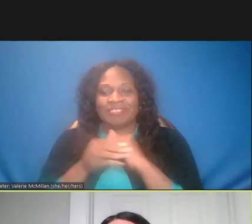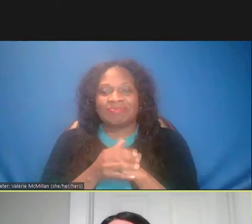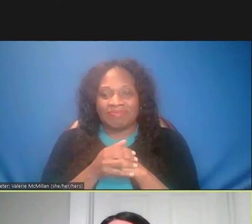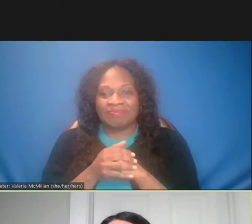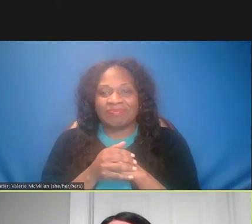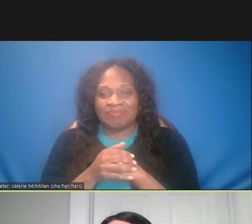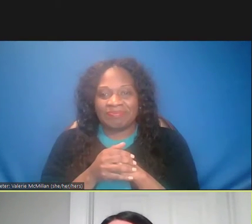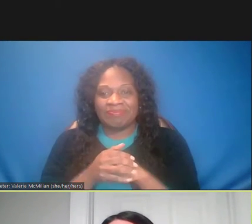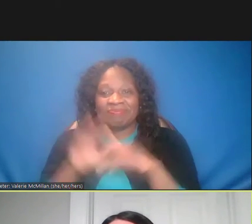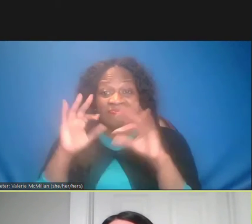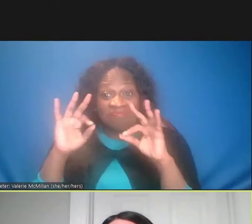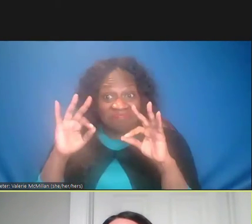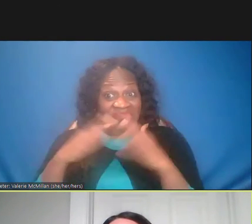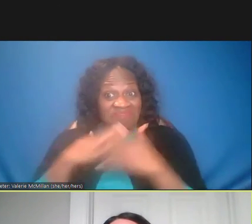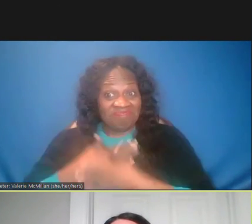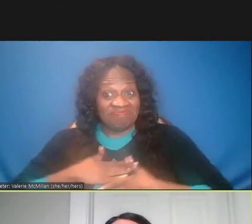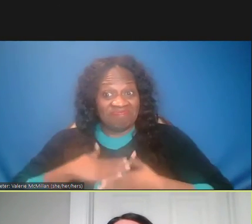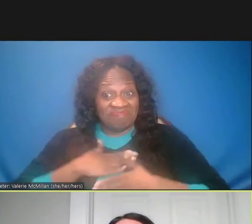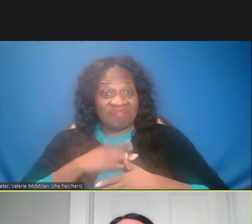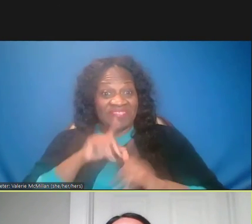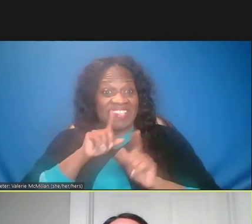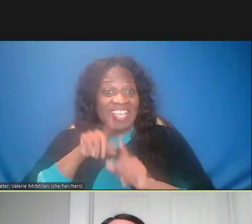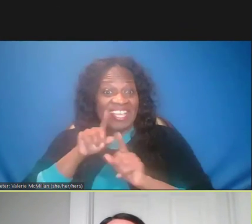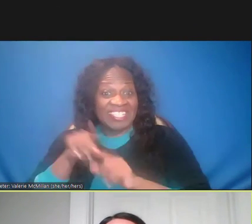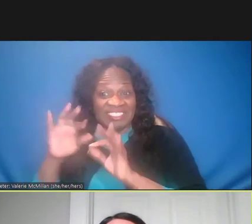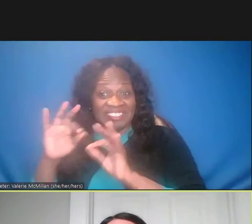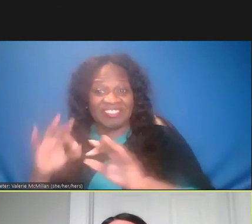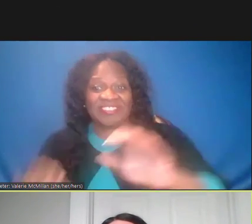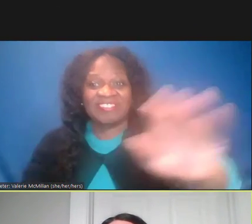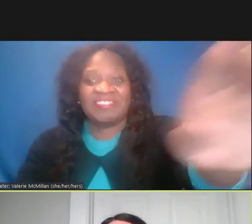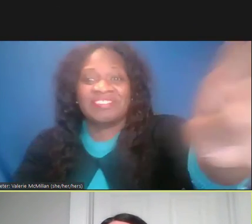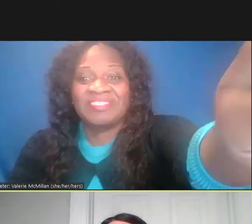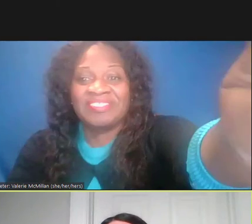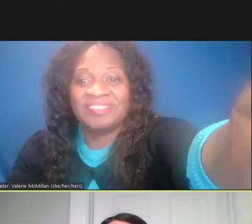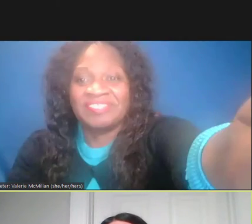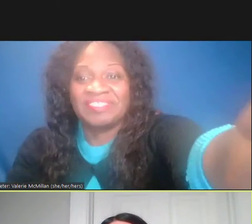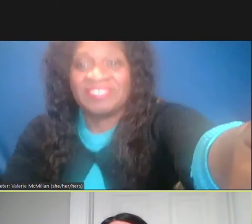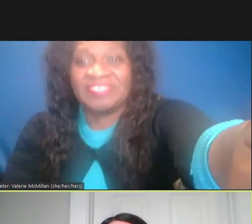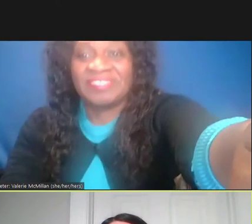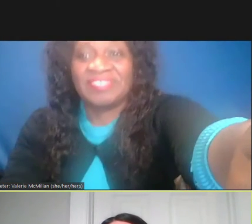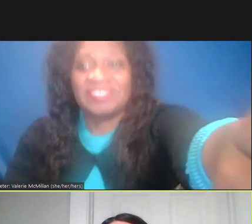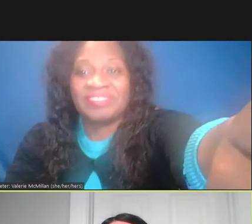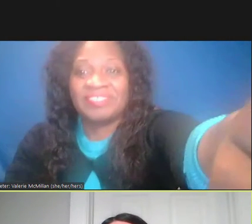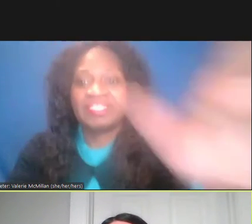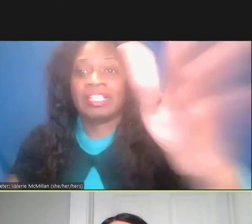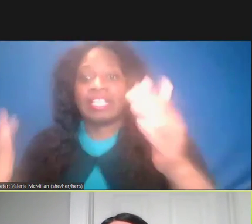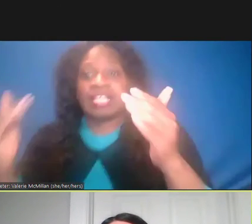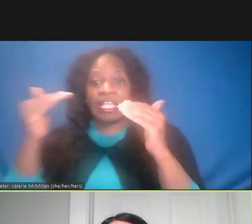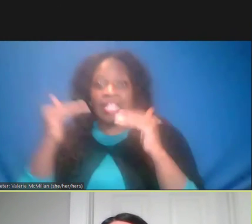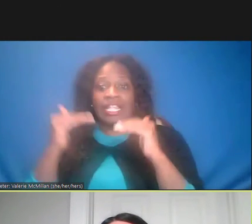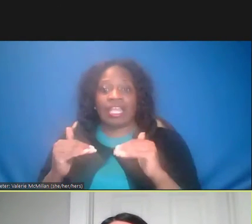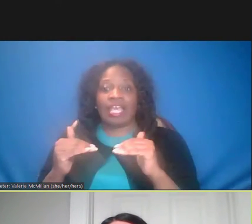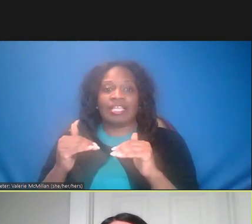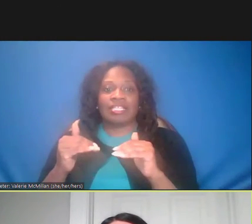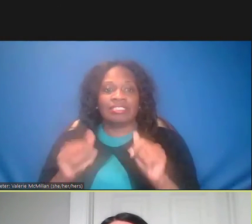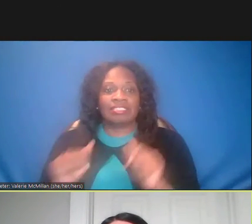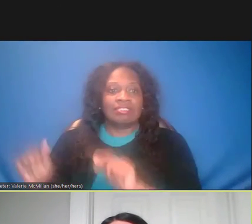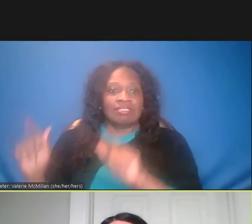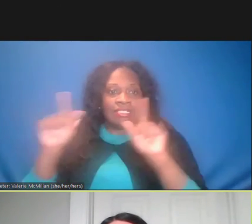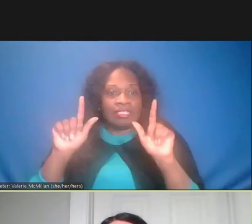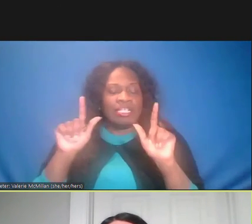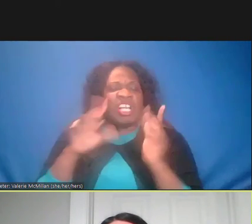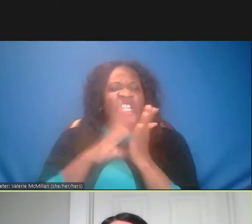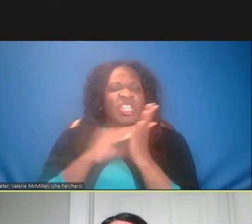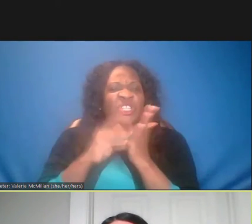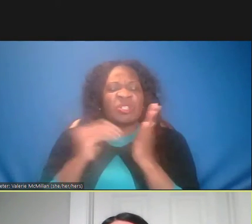All right, I hope you all enjoyed answering those questions today, and let's go ahead to the next slide and learn a